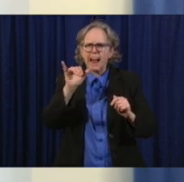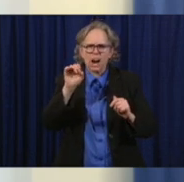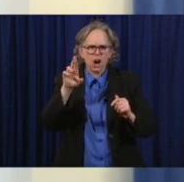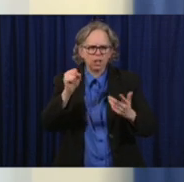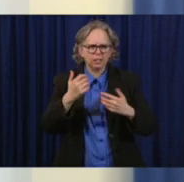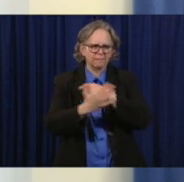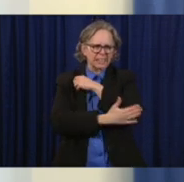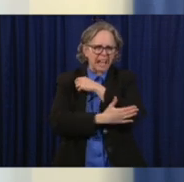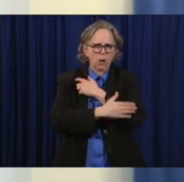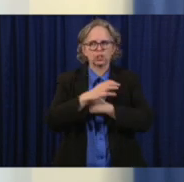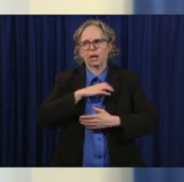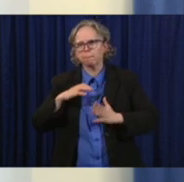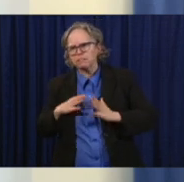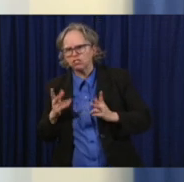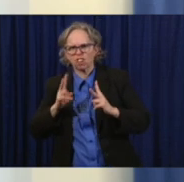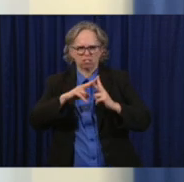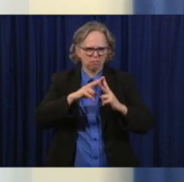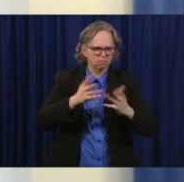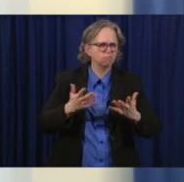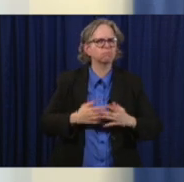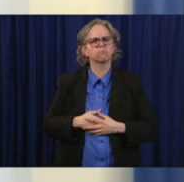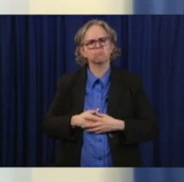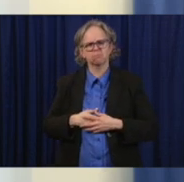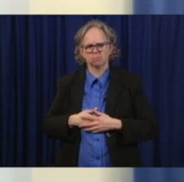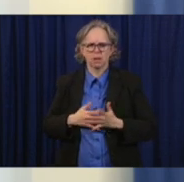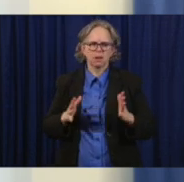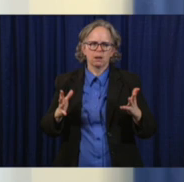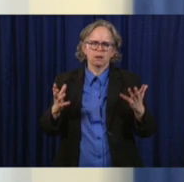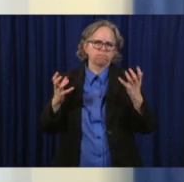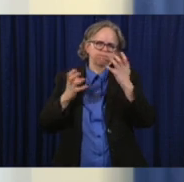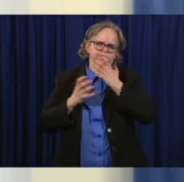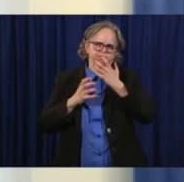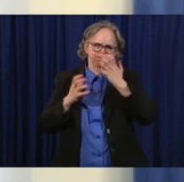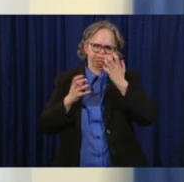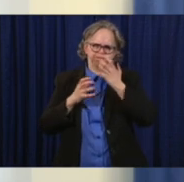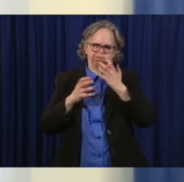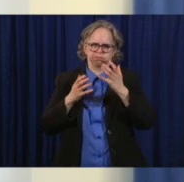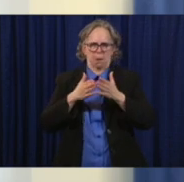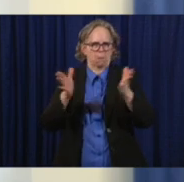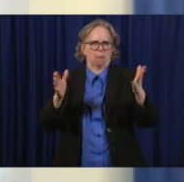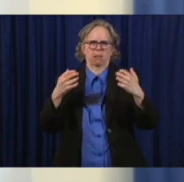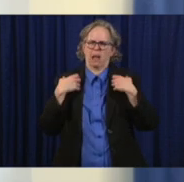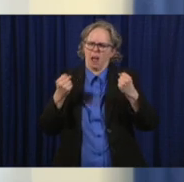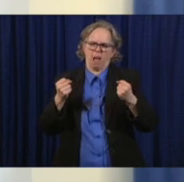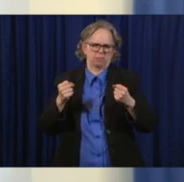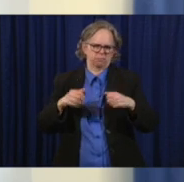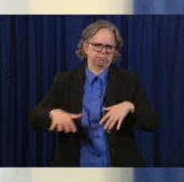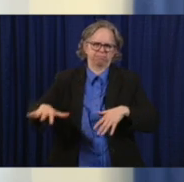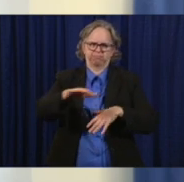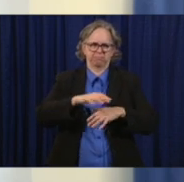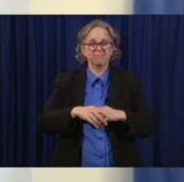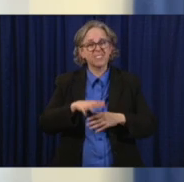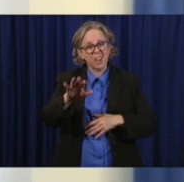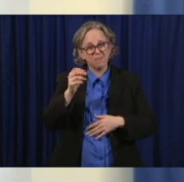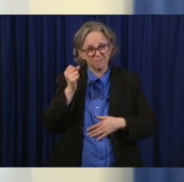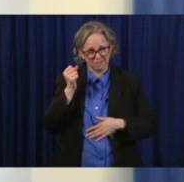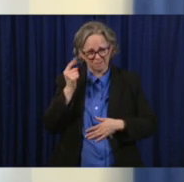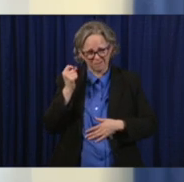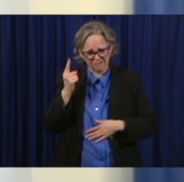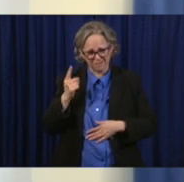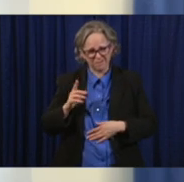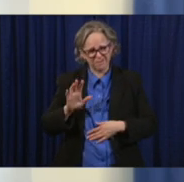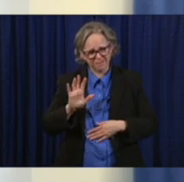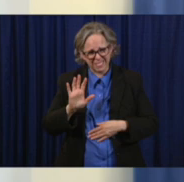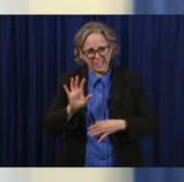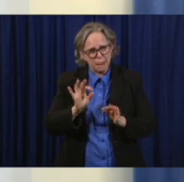and doing really outstanding public health work. I think we have to remember, and I know especially with questions